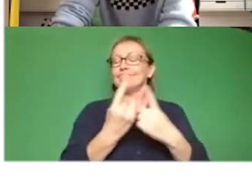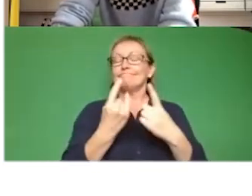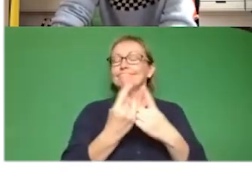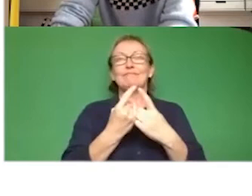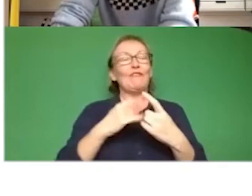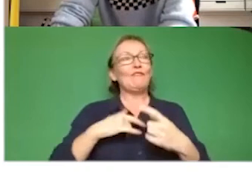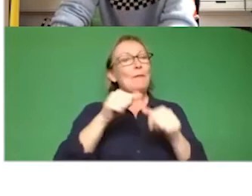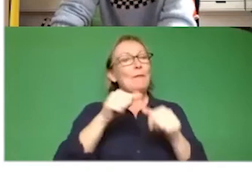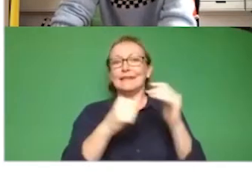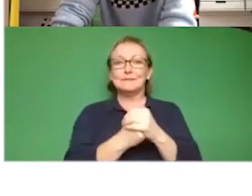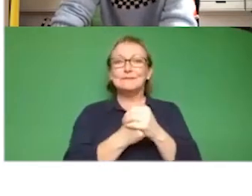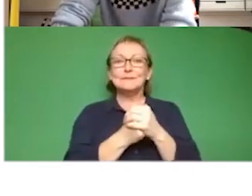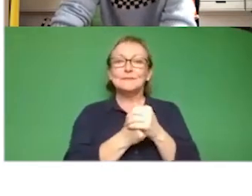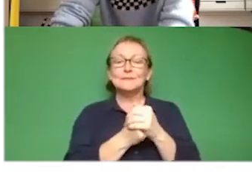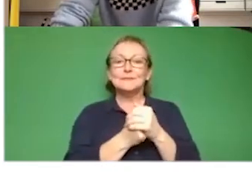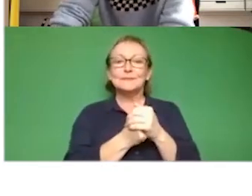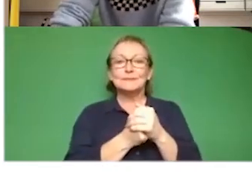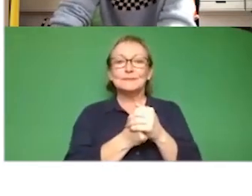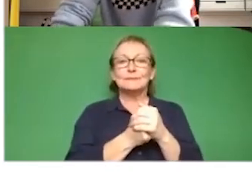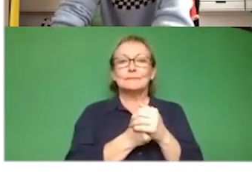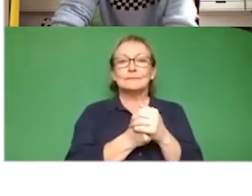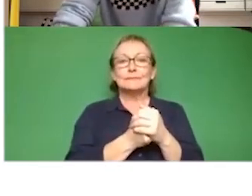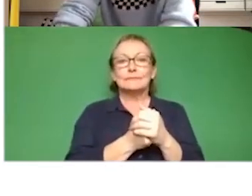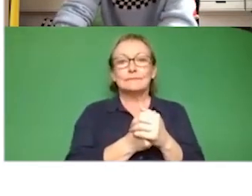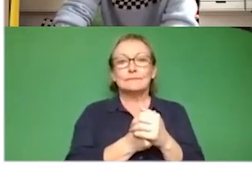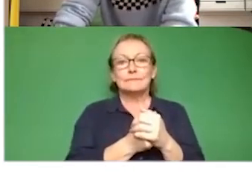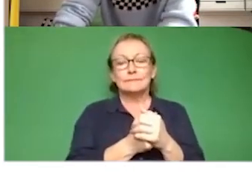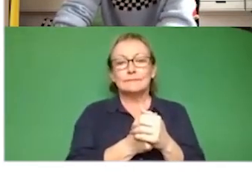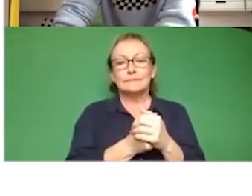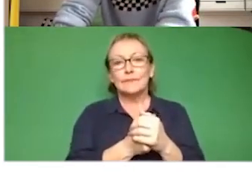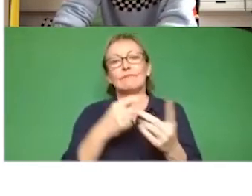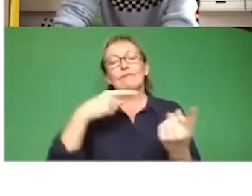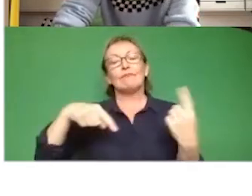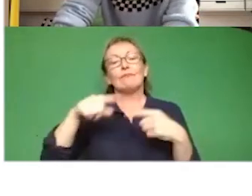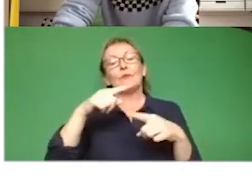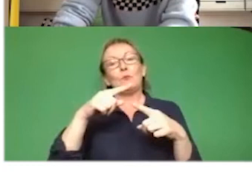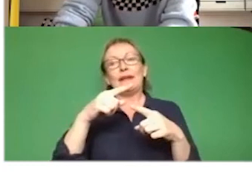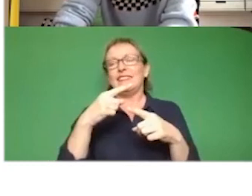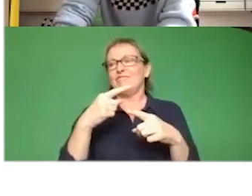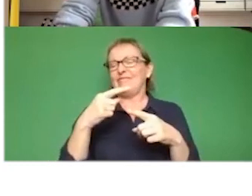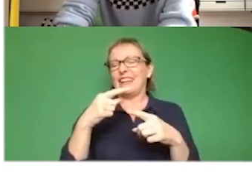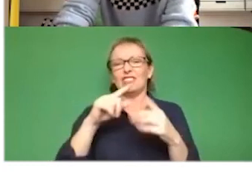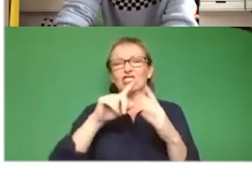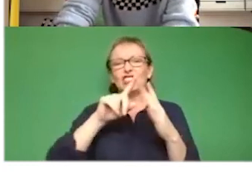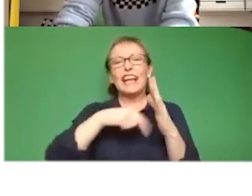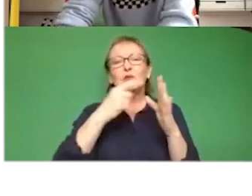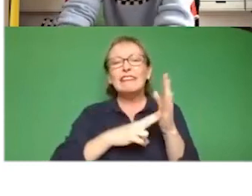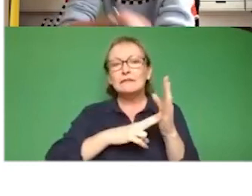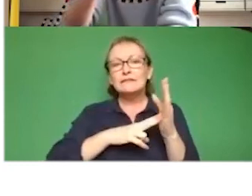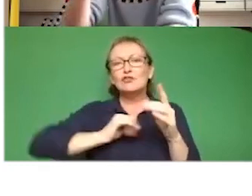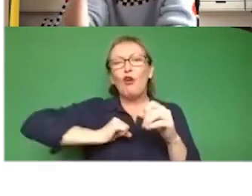it's okay. Yeah. It's all right. And we have a number of grey days, don't we, in early January in Scotland. We just